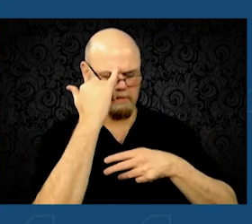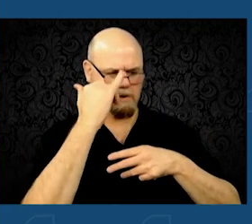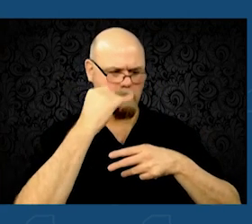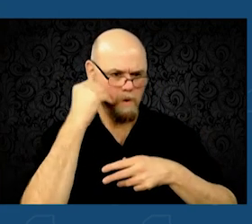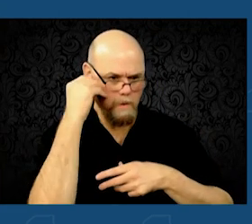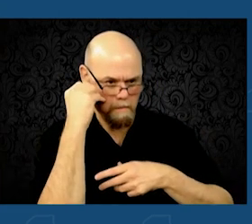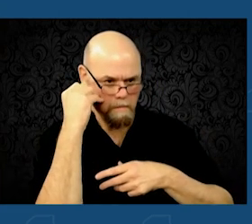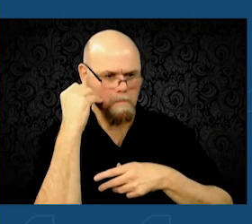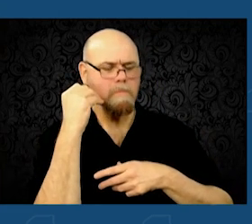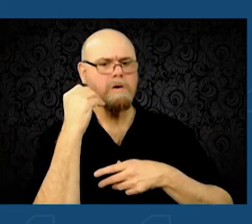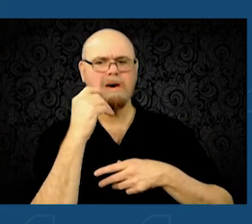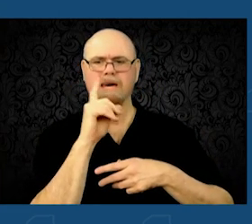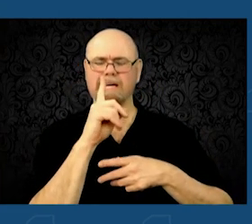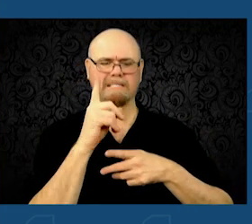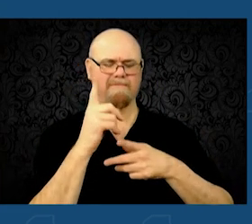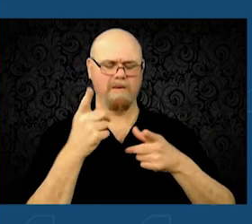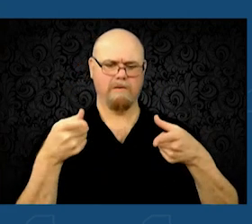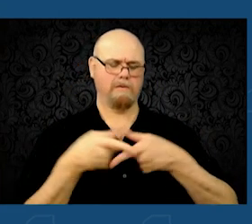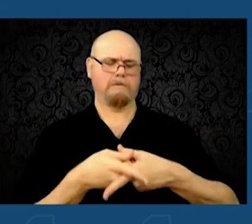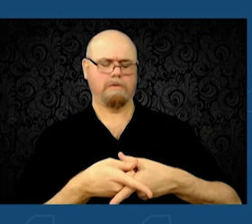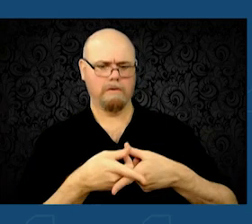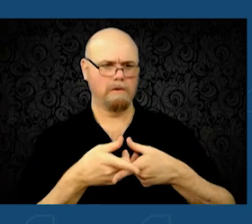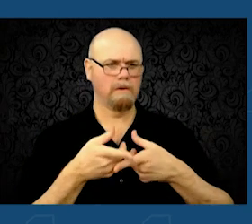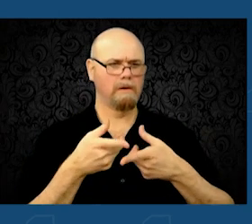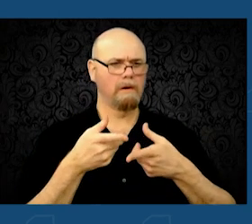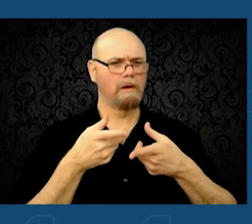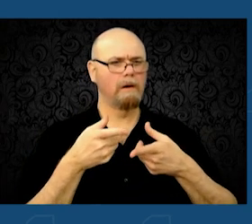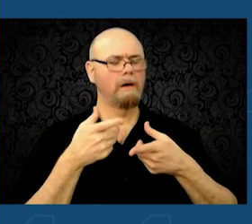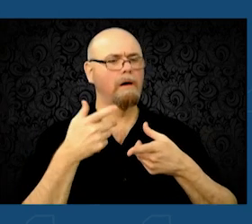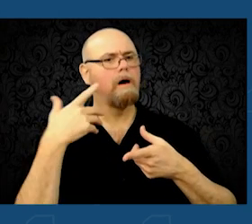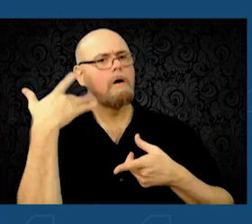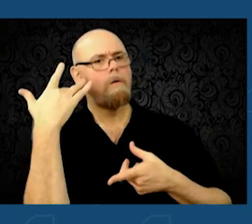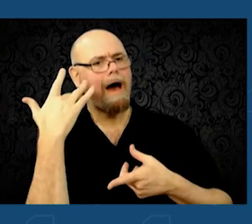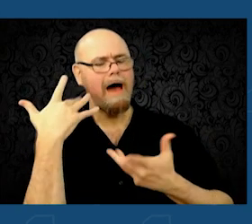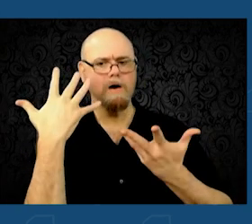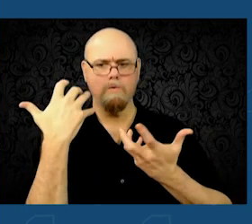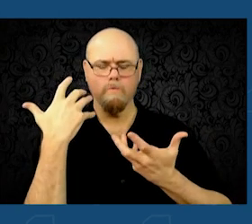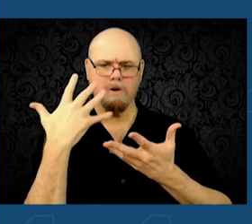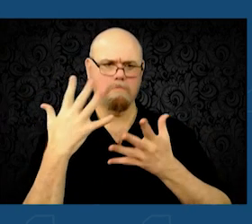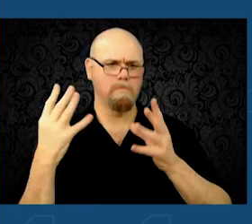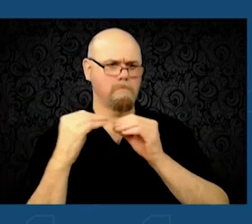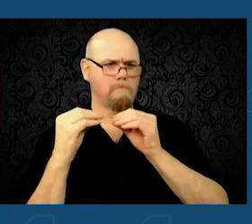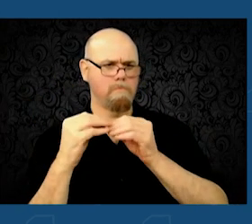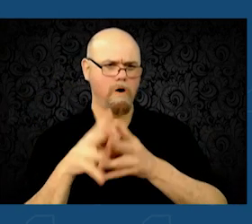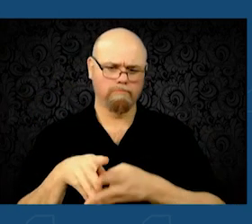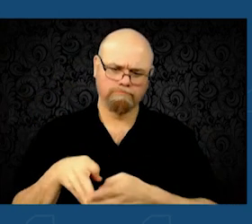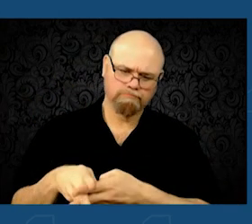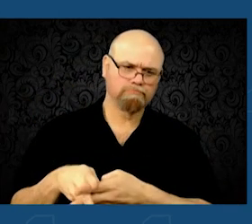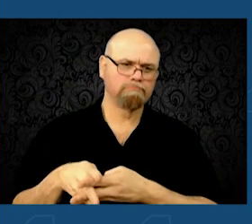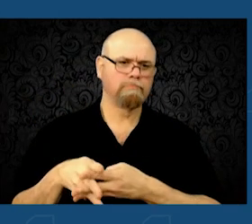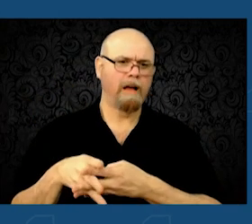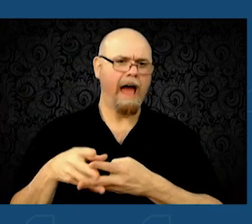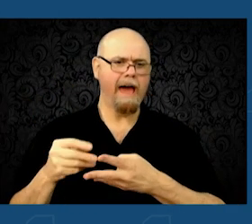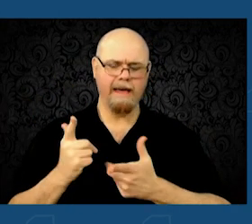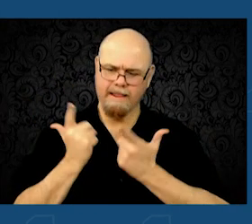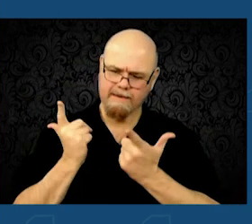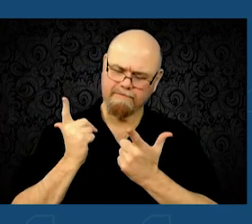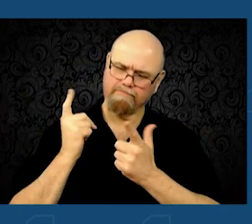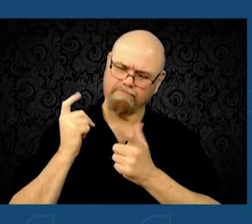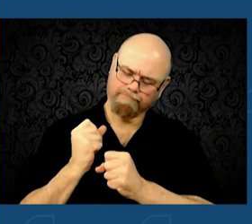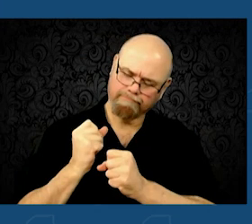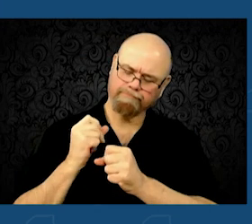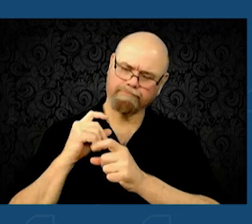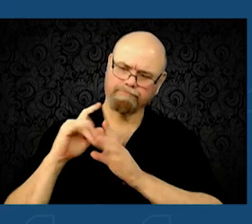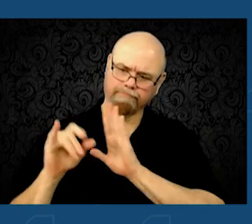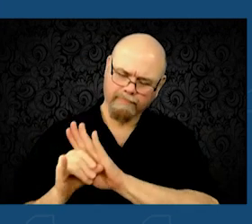On one hand, the perpetual, ever-present desire to strengthen our roots and exist in our identity, all the while expanding